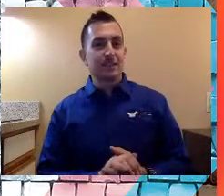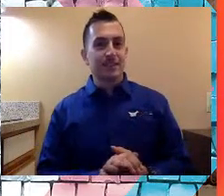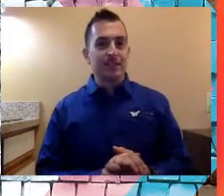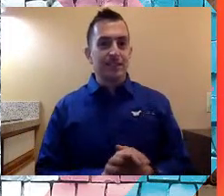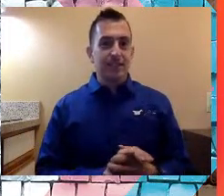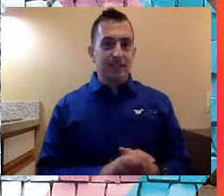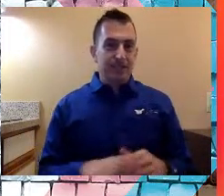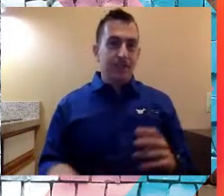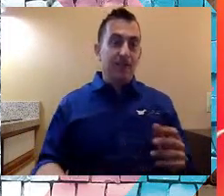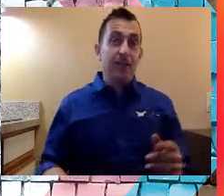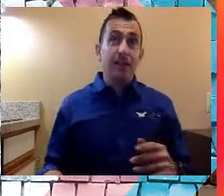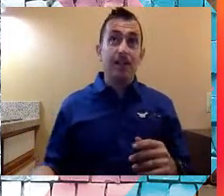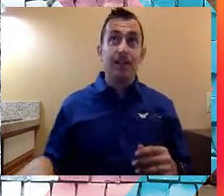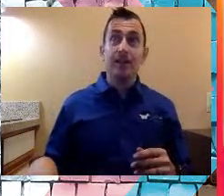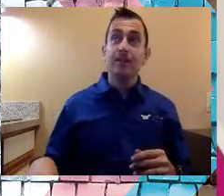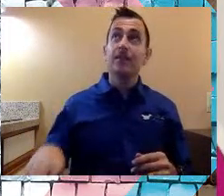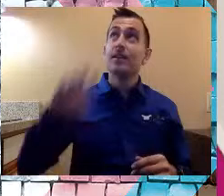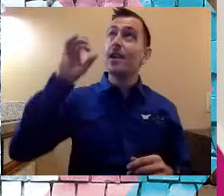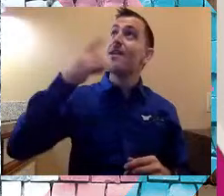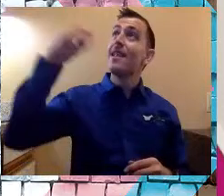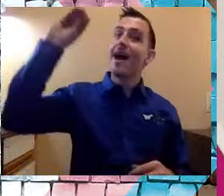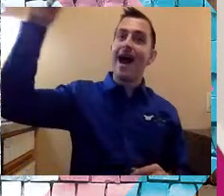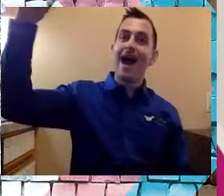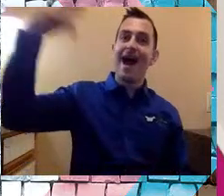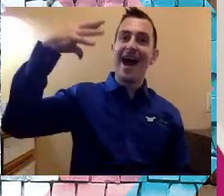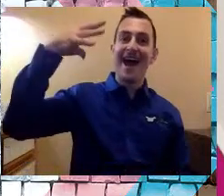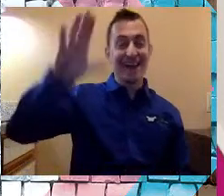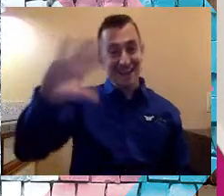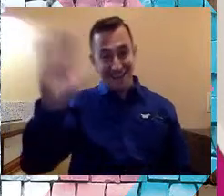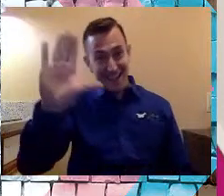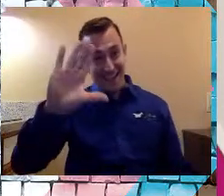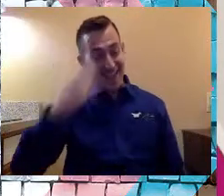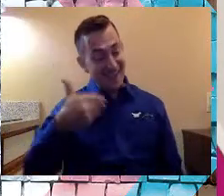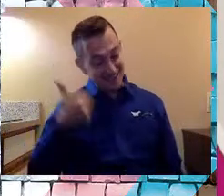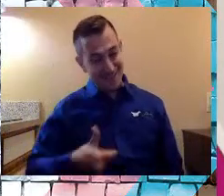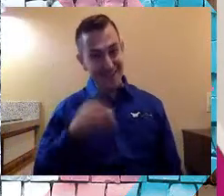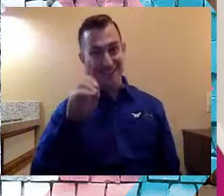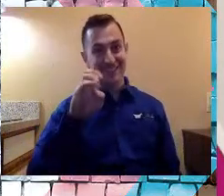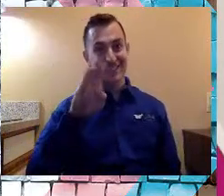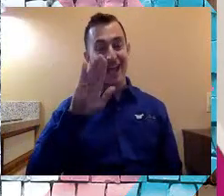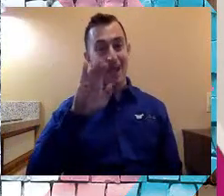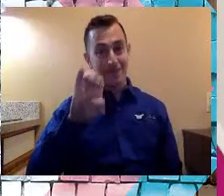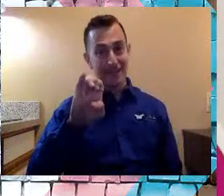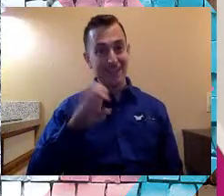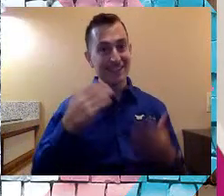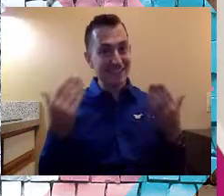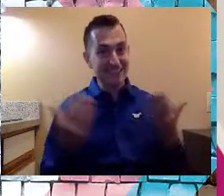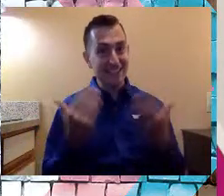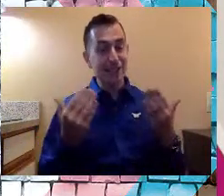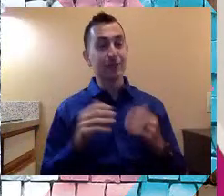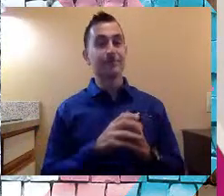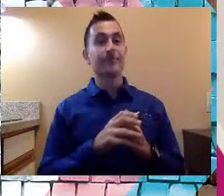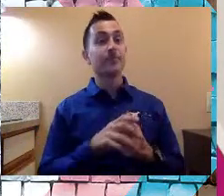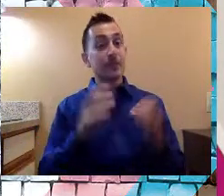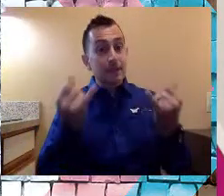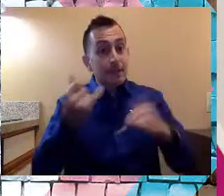life. Hi, everybody. I'm Genevieve from Kids Fringe, and today I'm going to show